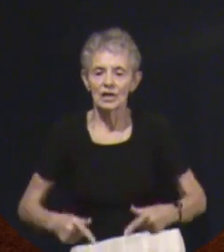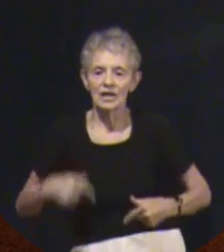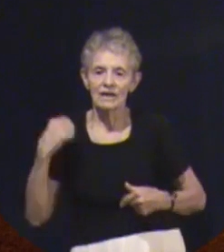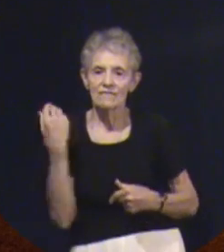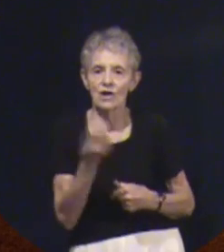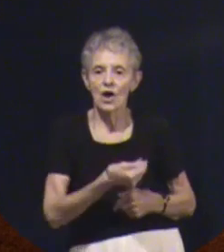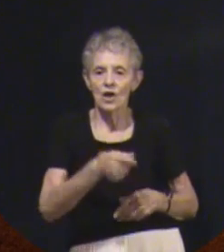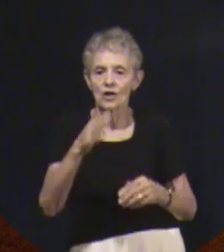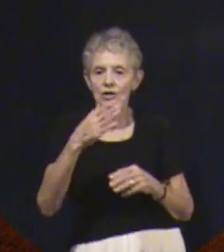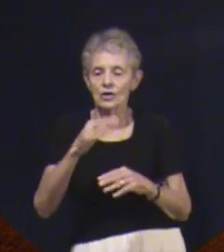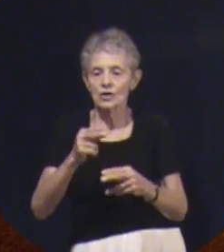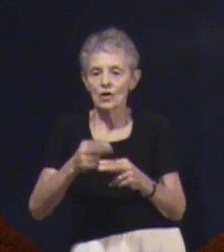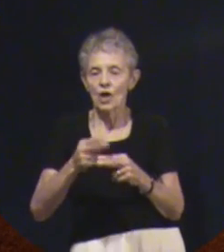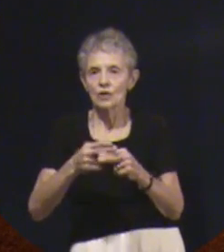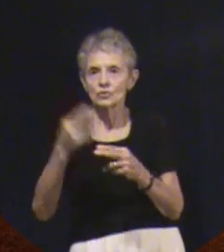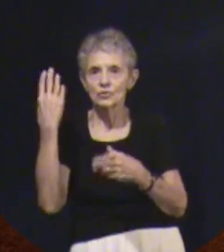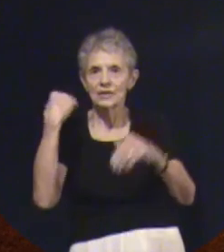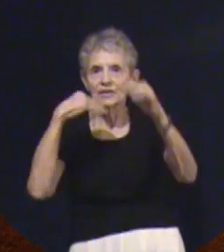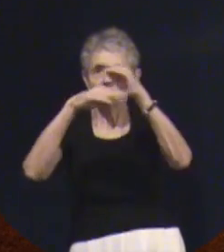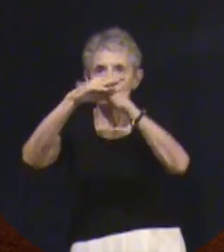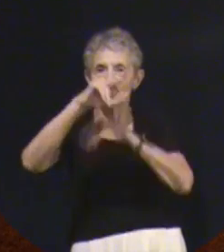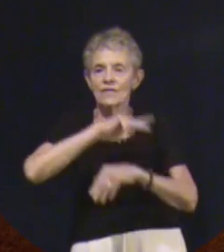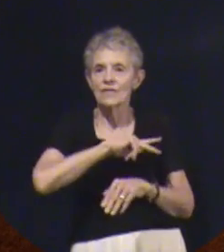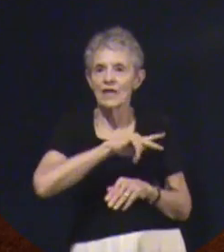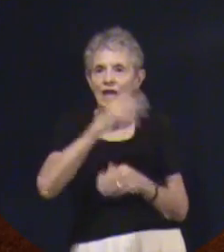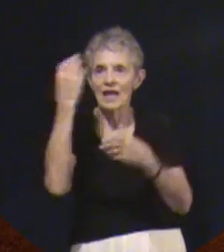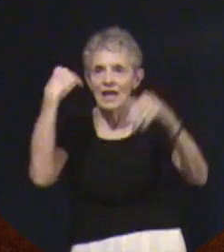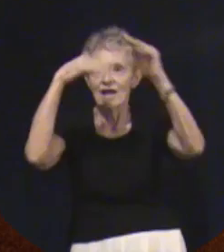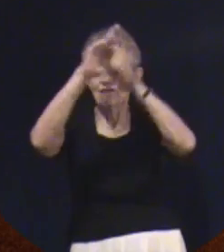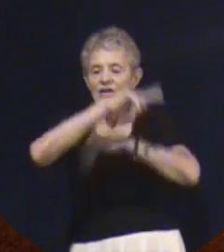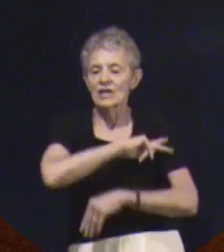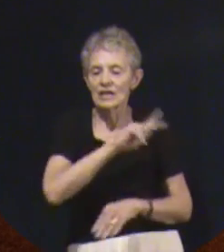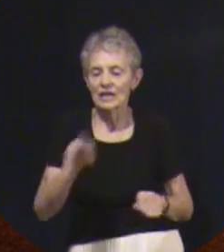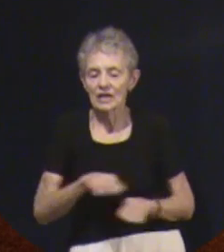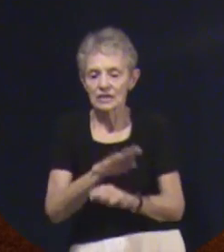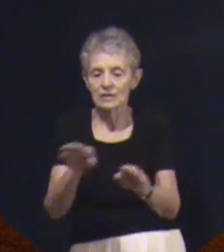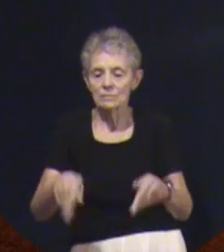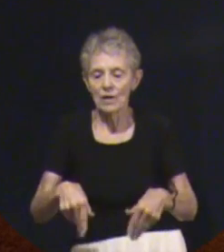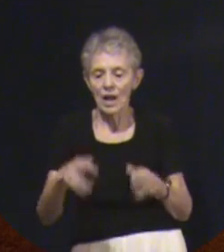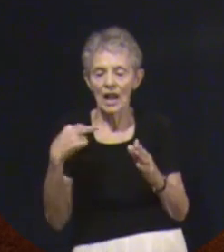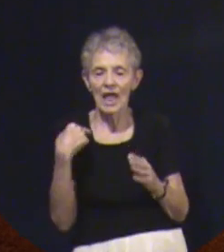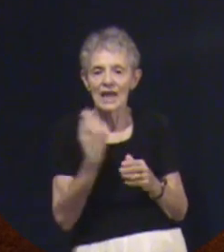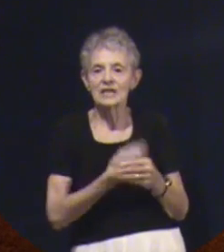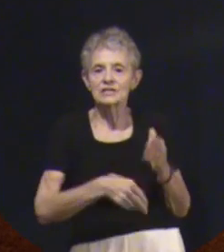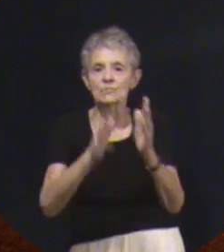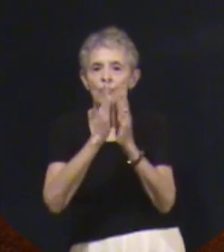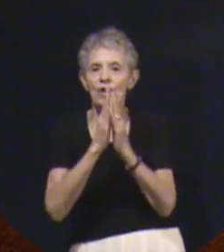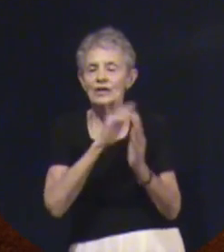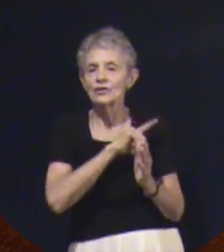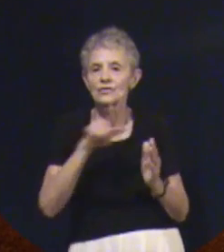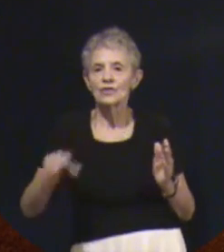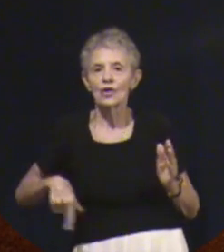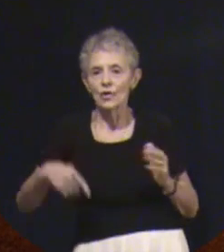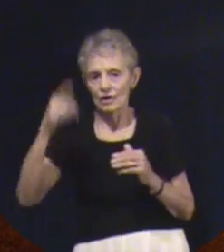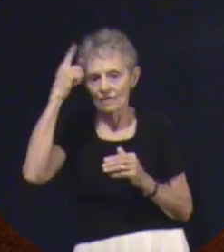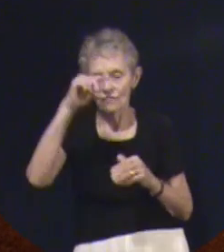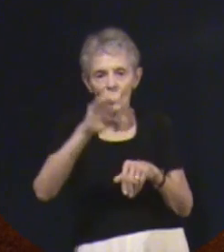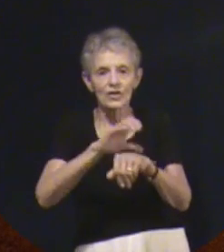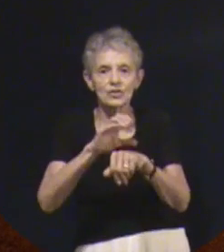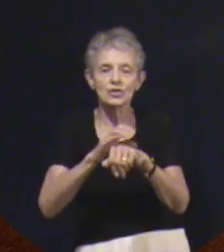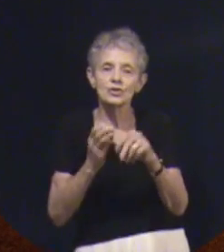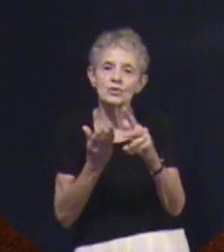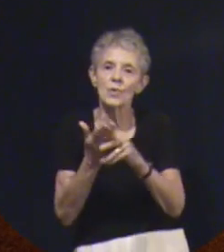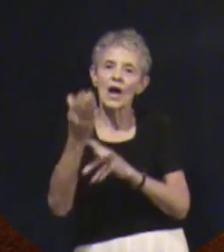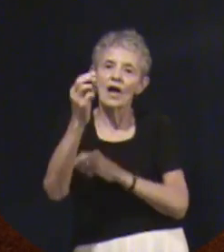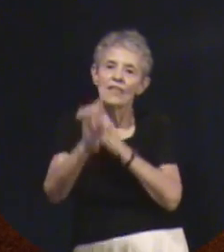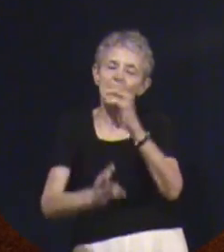to enter the heavenly kingdom, let us pray to the Lord. Lord, hear our prayer. For the church throughout